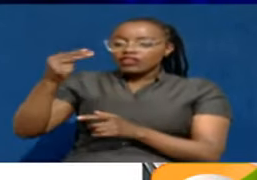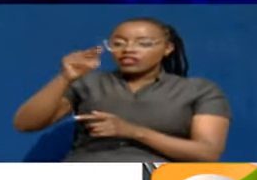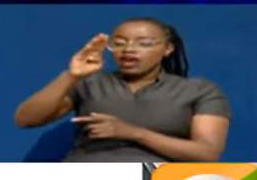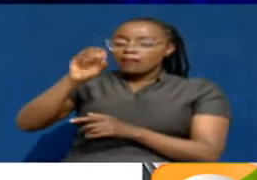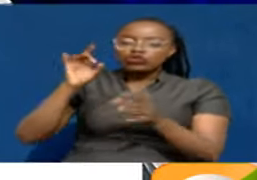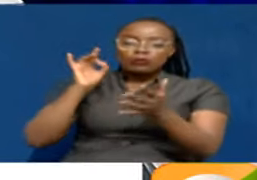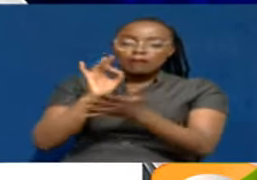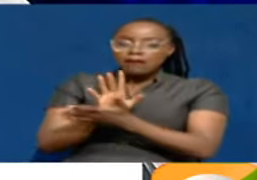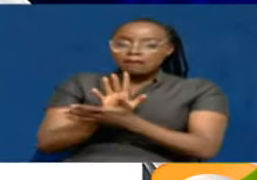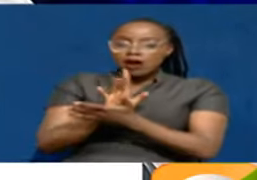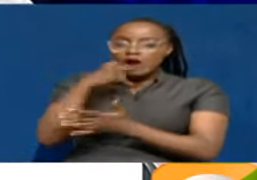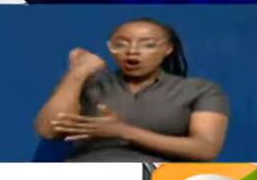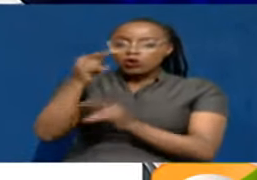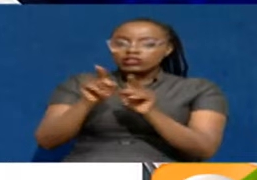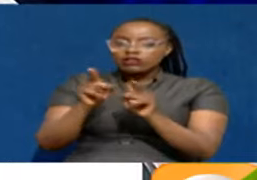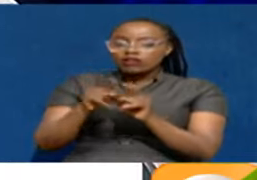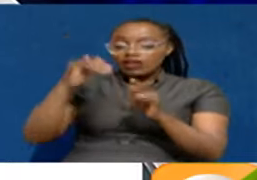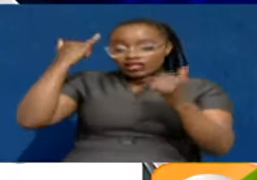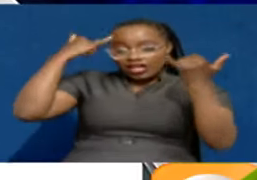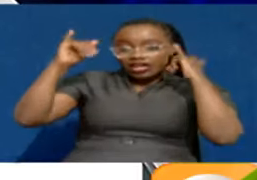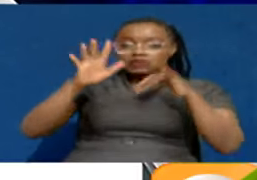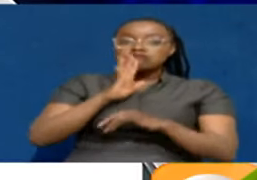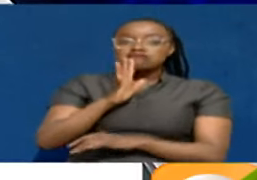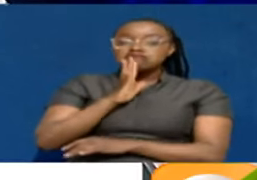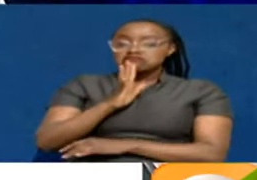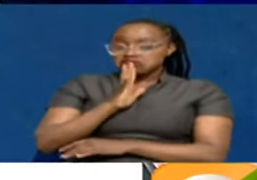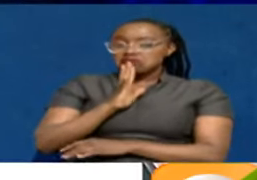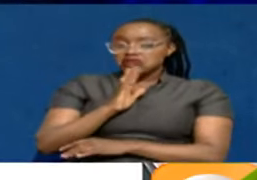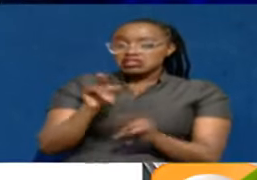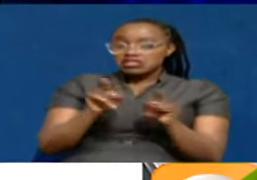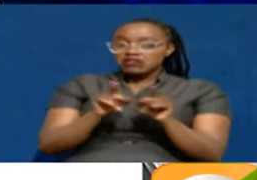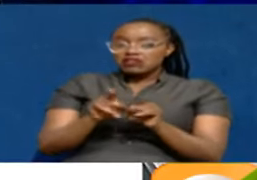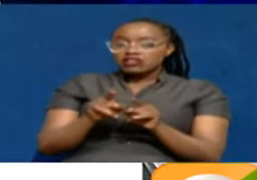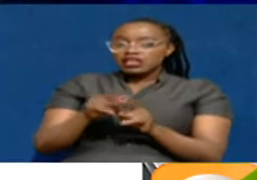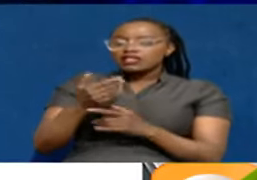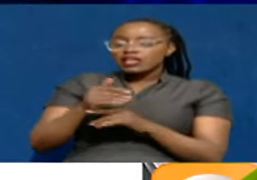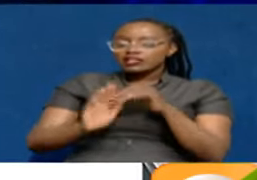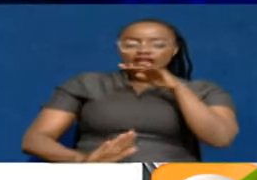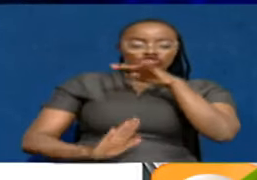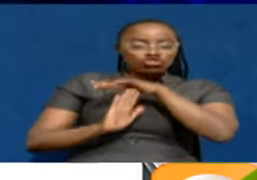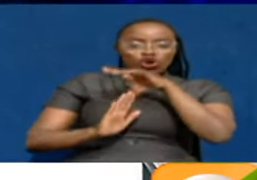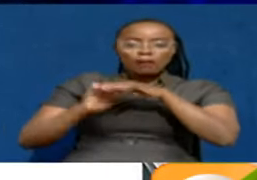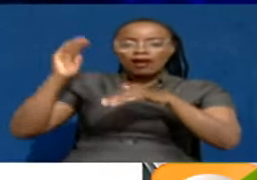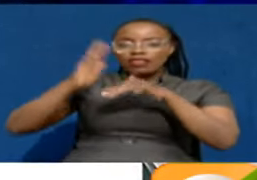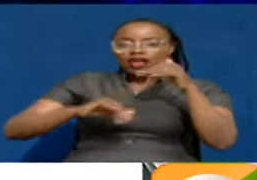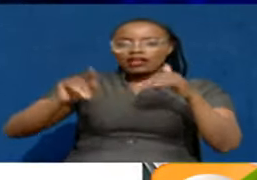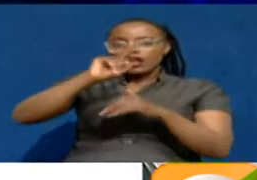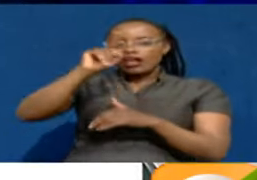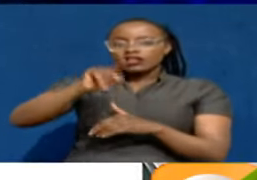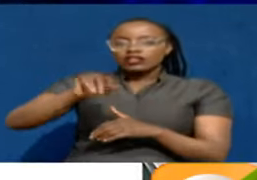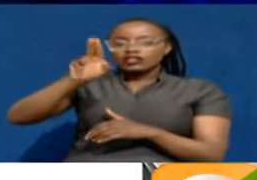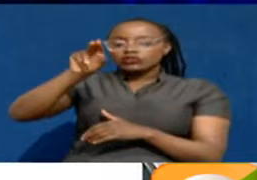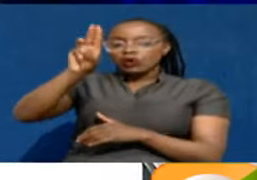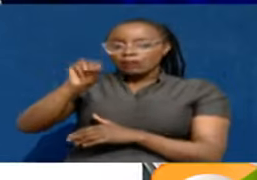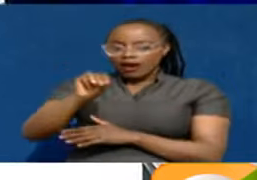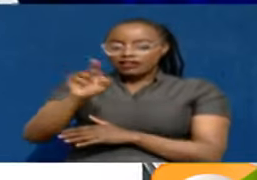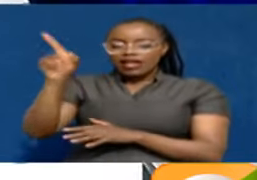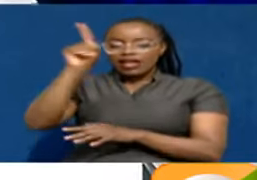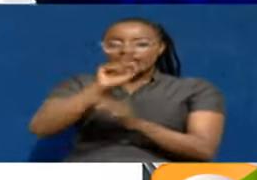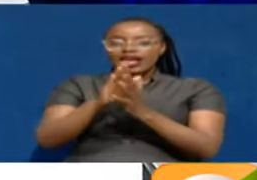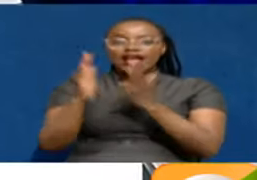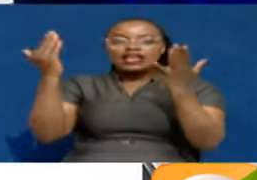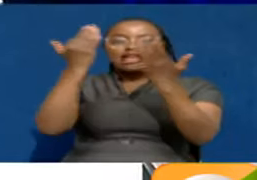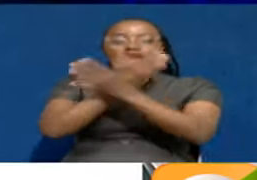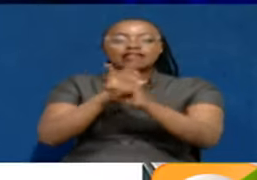Mbeki, who, intellectually speaking, is a much, much superior... Like day and night, yes. Day and